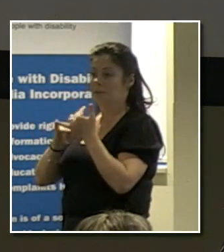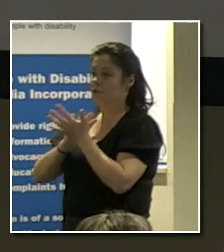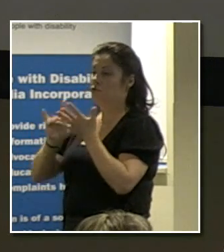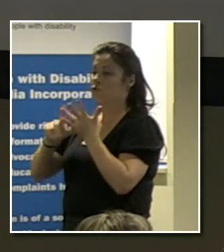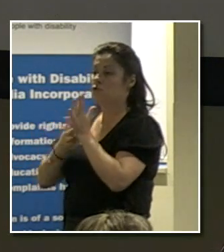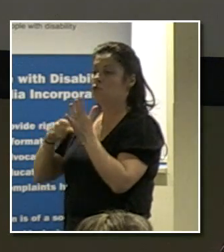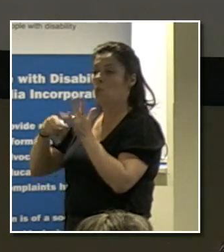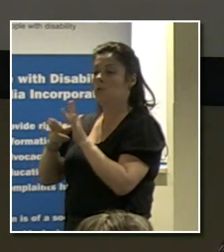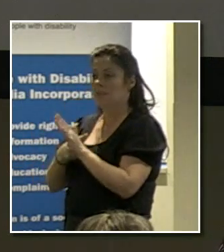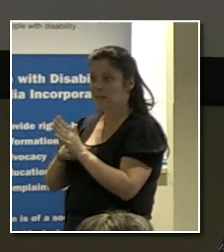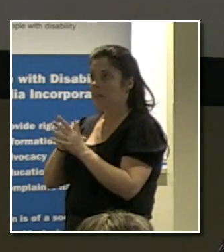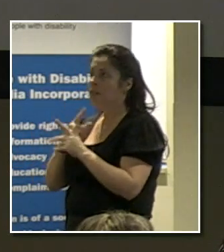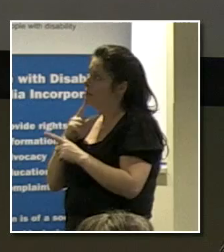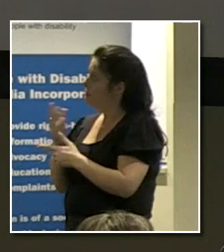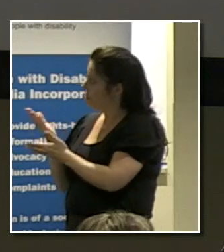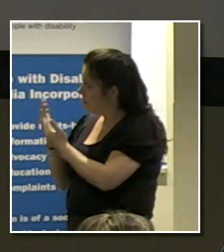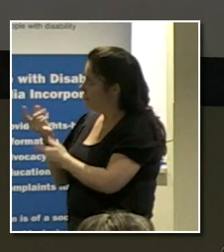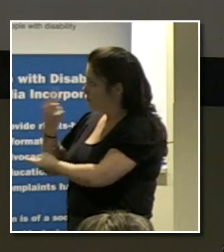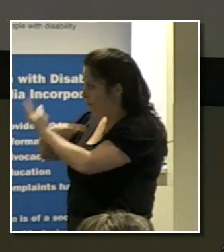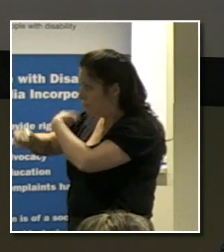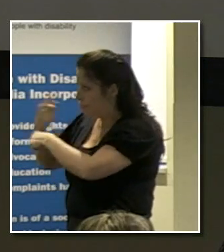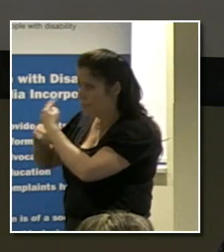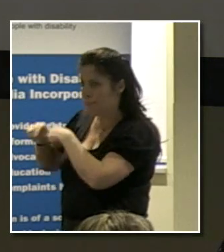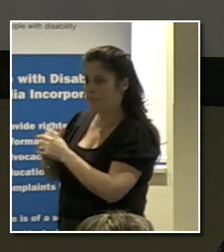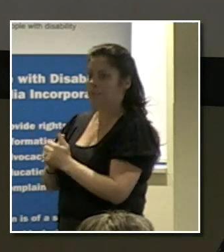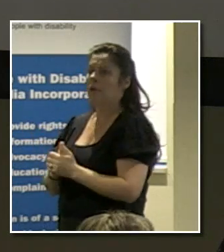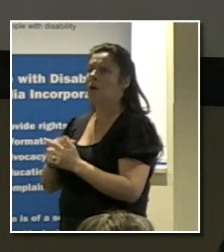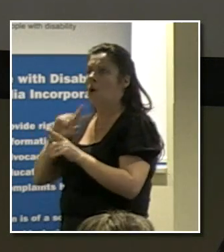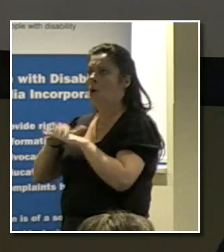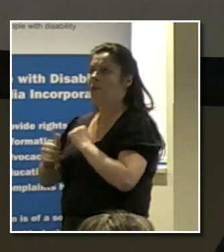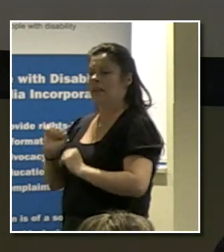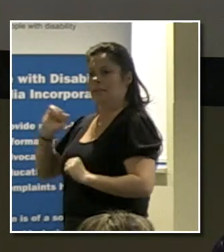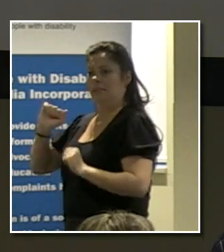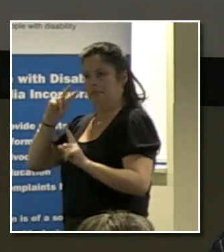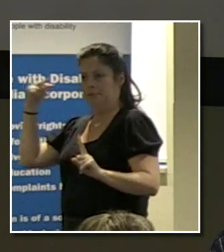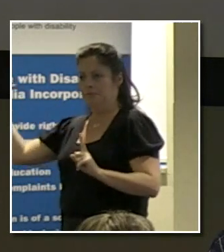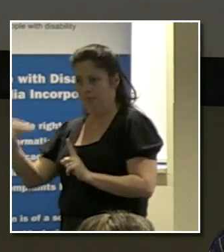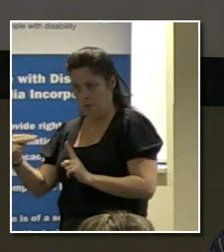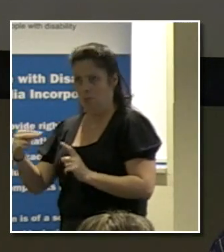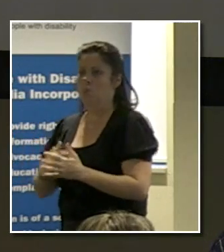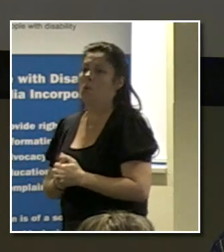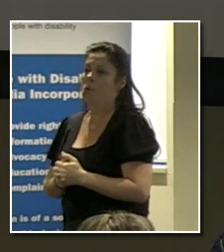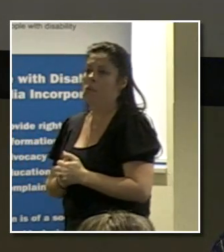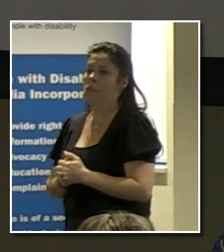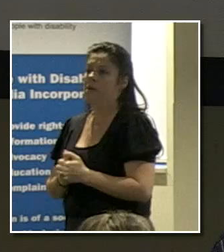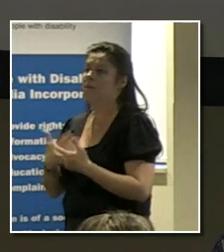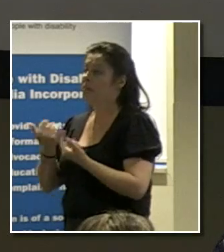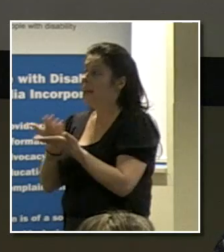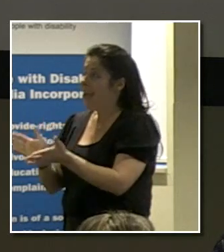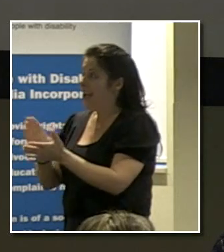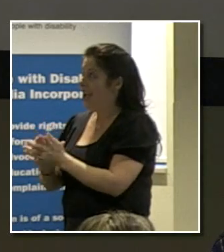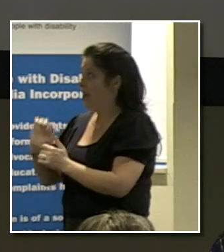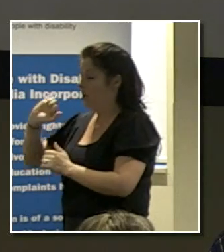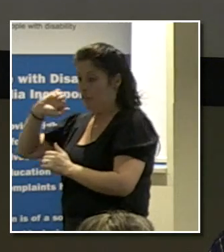scheme for survivors of institutional child sexual abuse in line with the recommendations of the Royal Commission